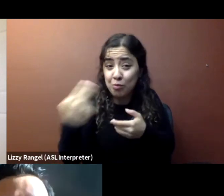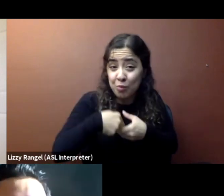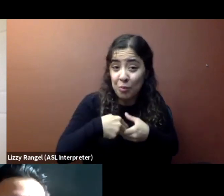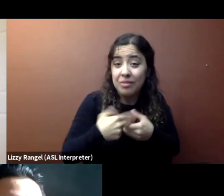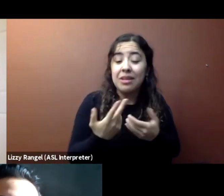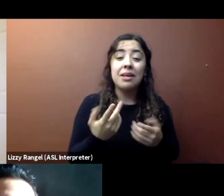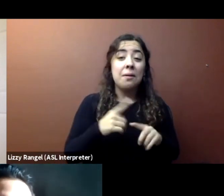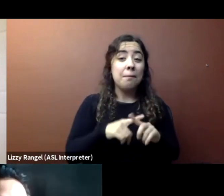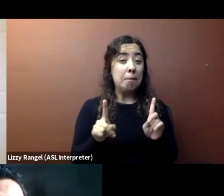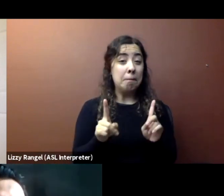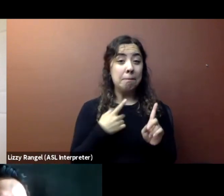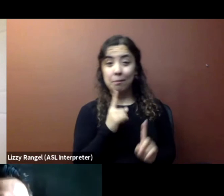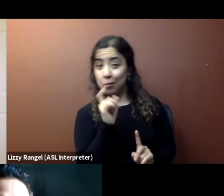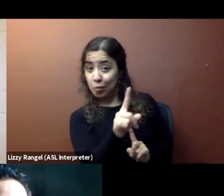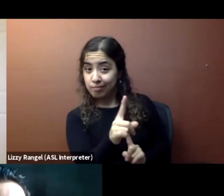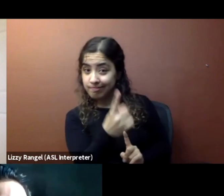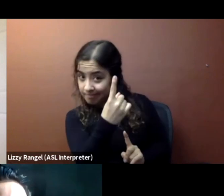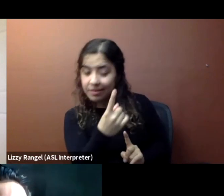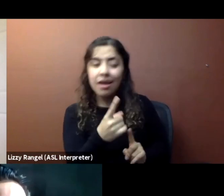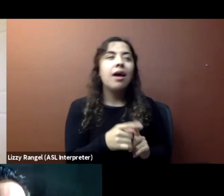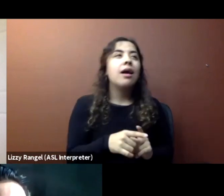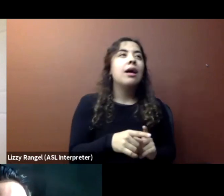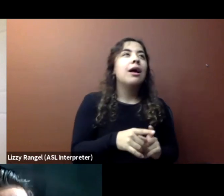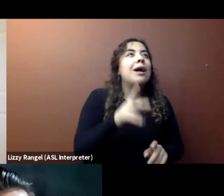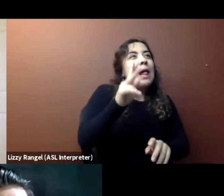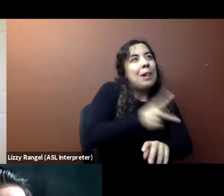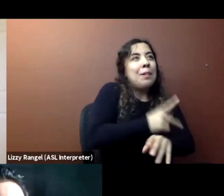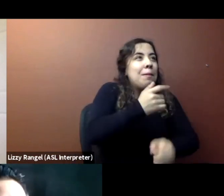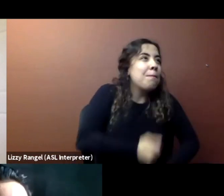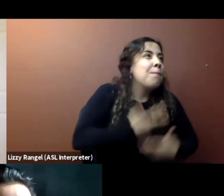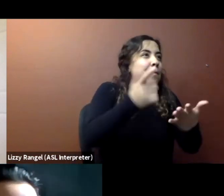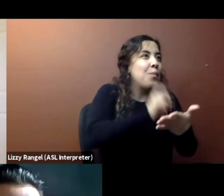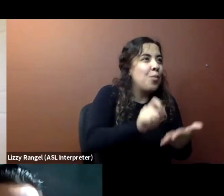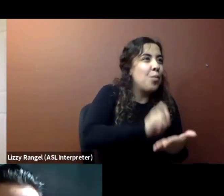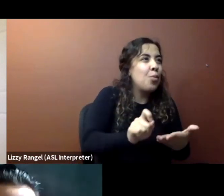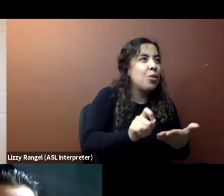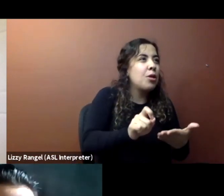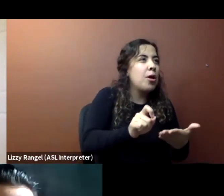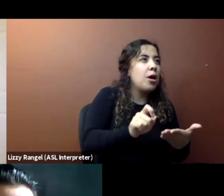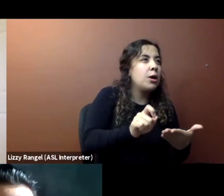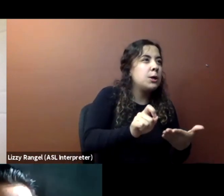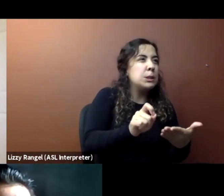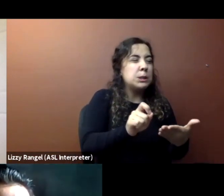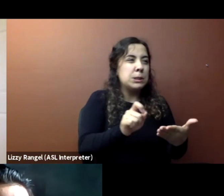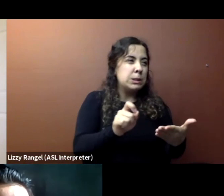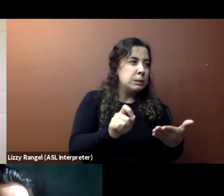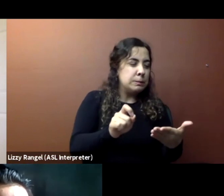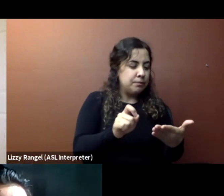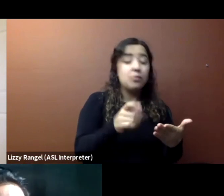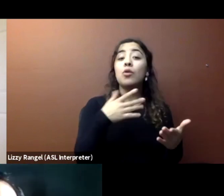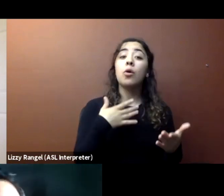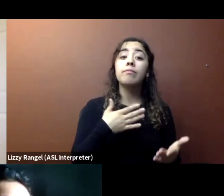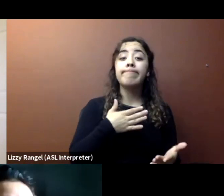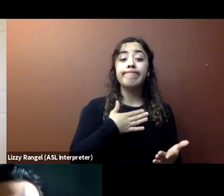the question is, how do you take like sort of the poem out of you know, the journal and revise it in a way